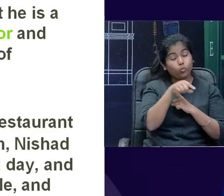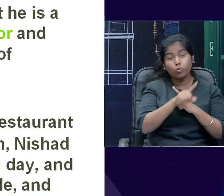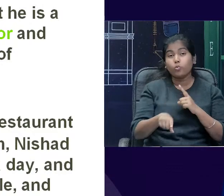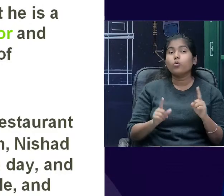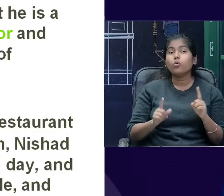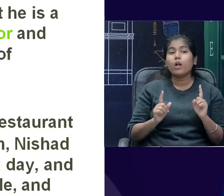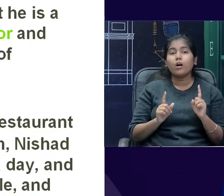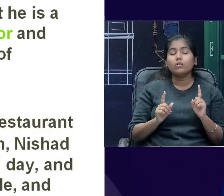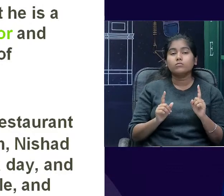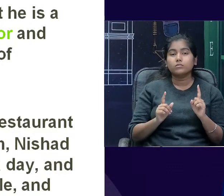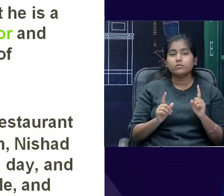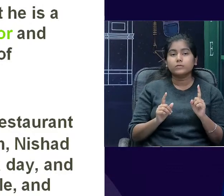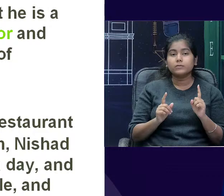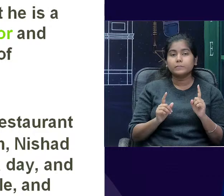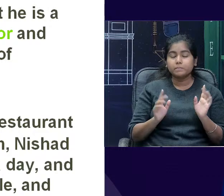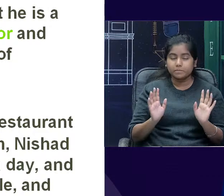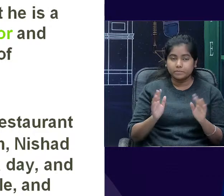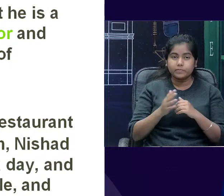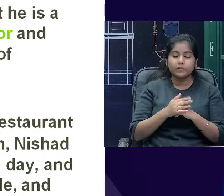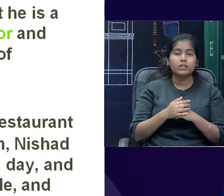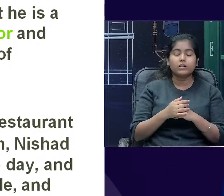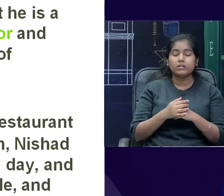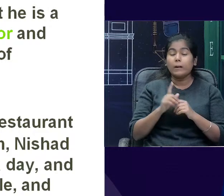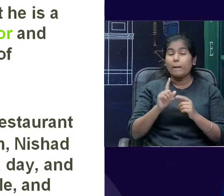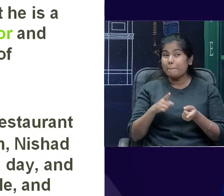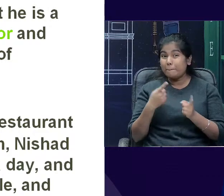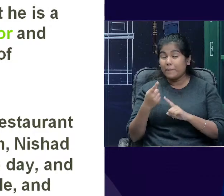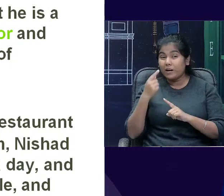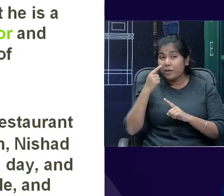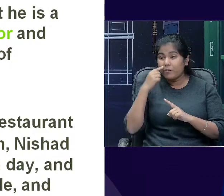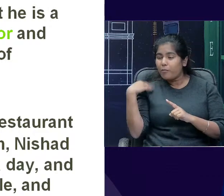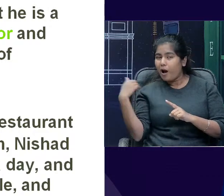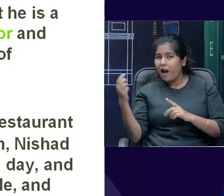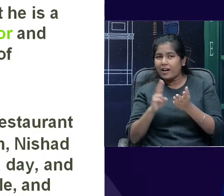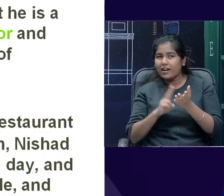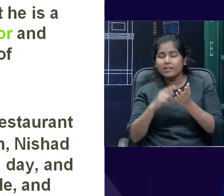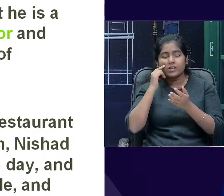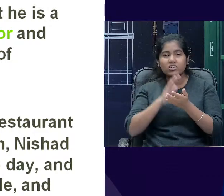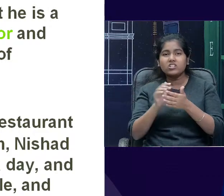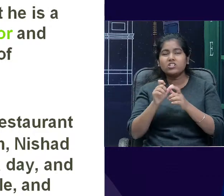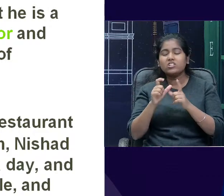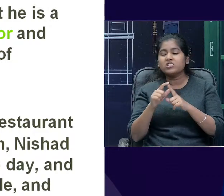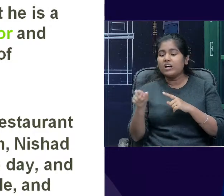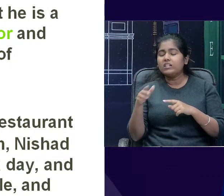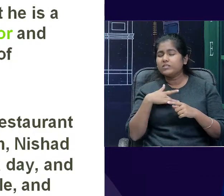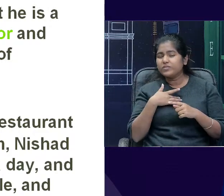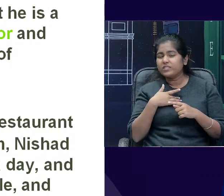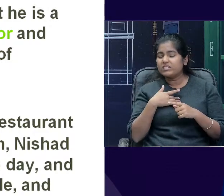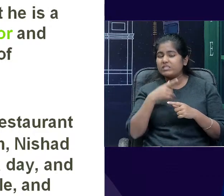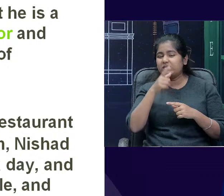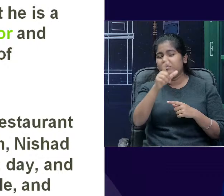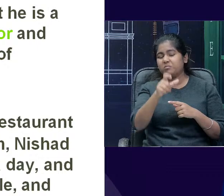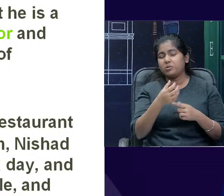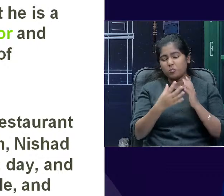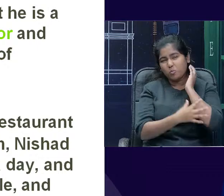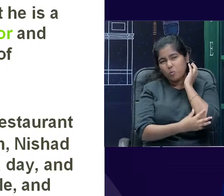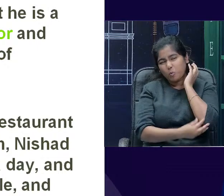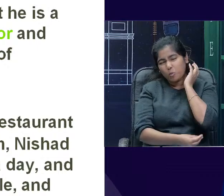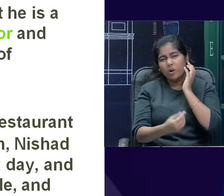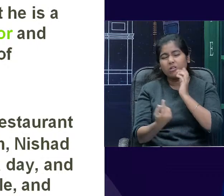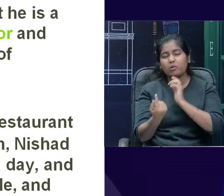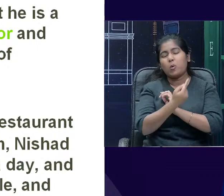law. However, Nishad thinks that the man is poor and lonely. But on the other